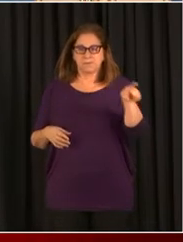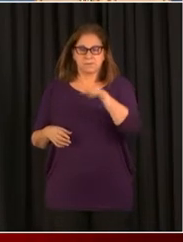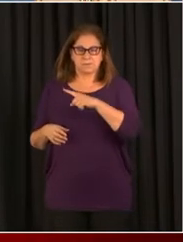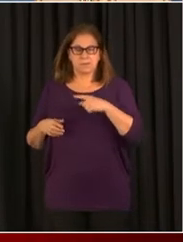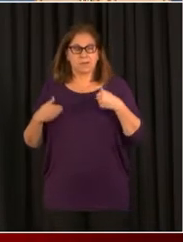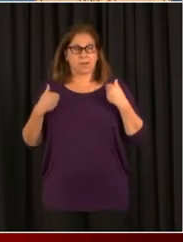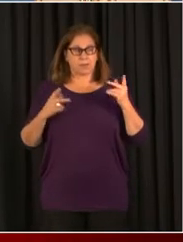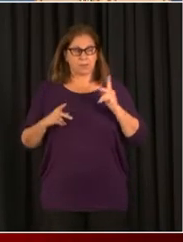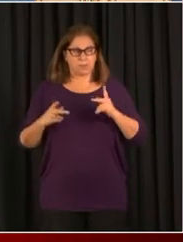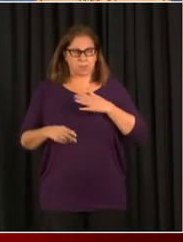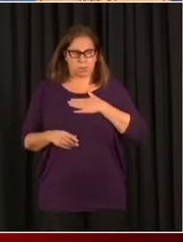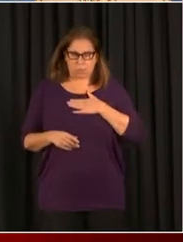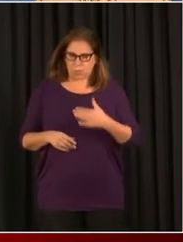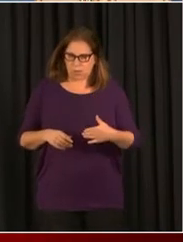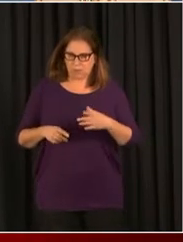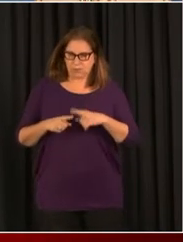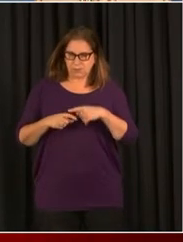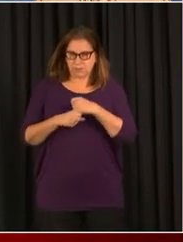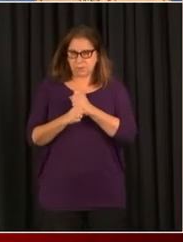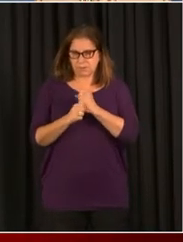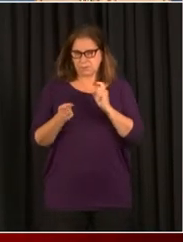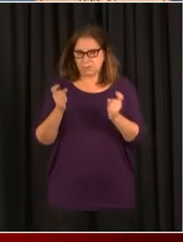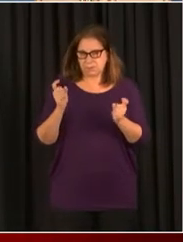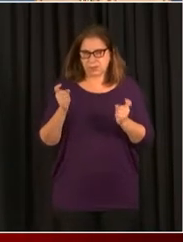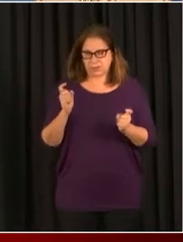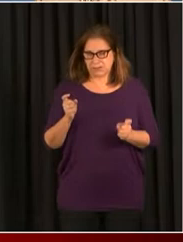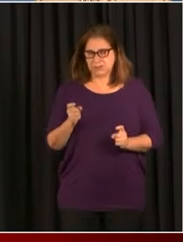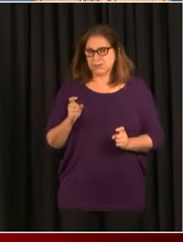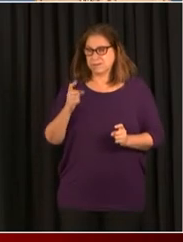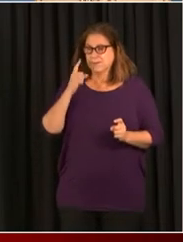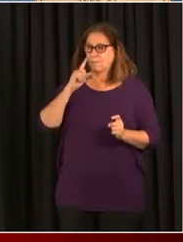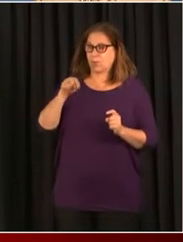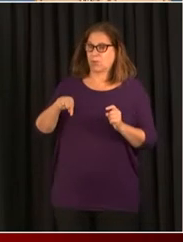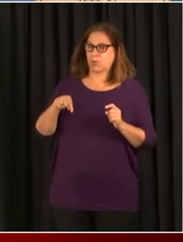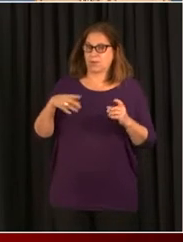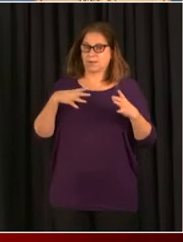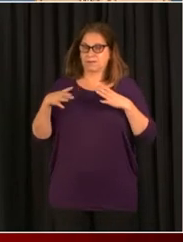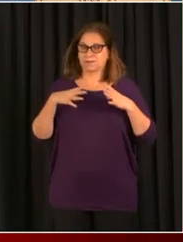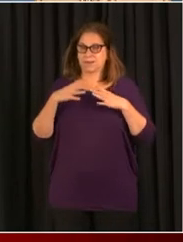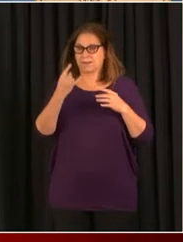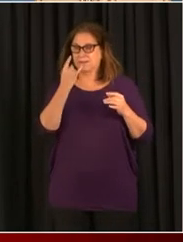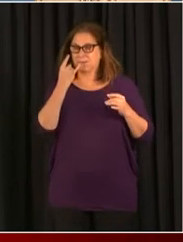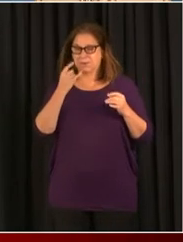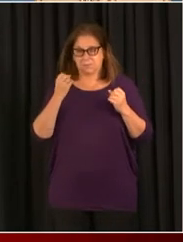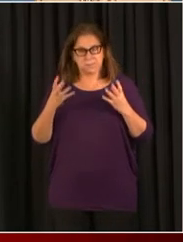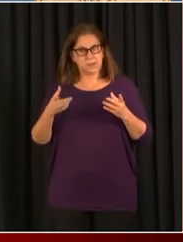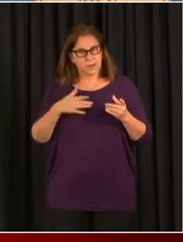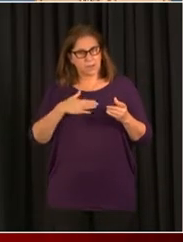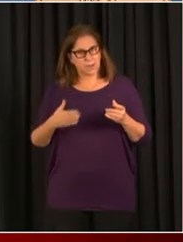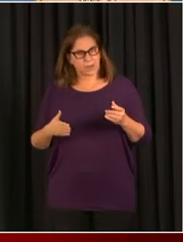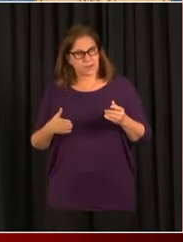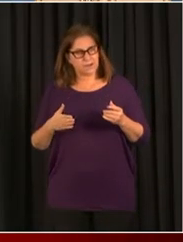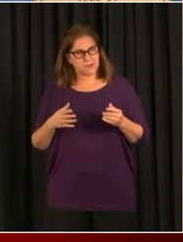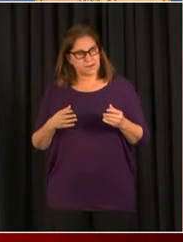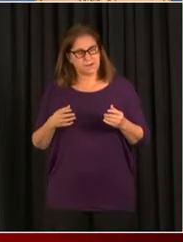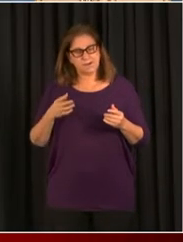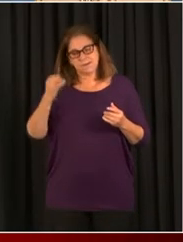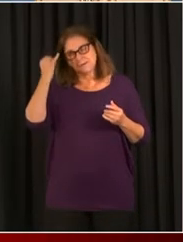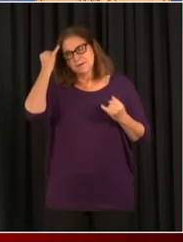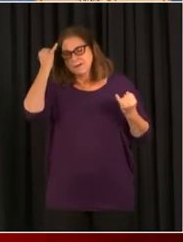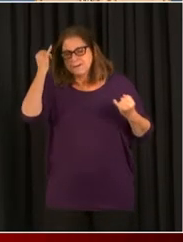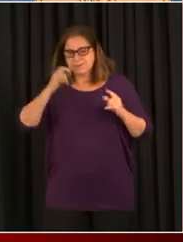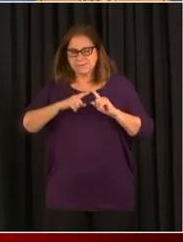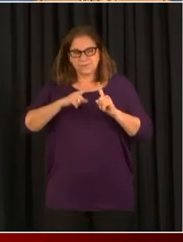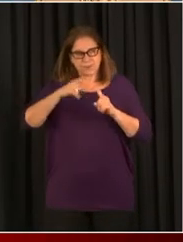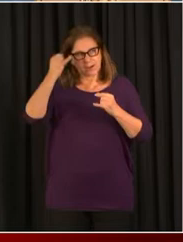that they are excited about Halloween, and they will also be excited about developing some new traditions